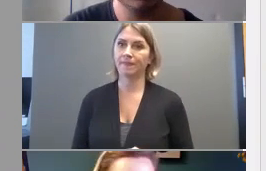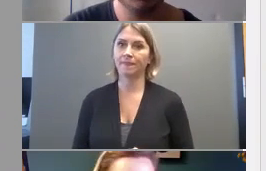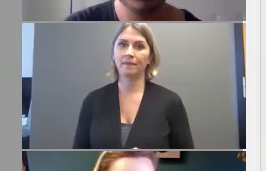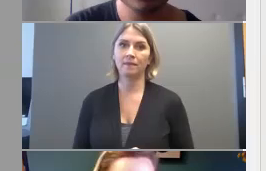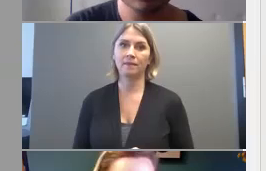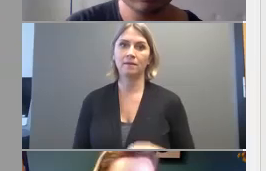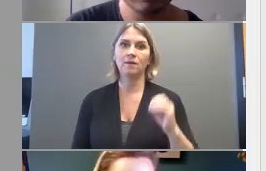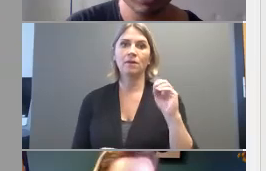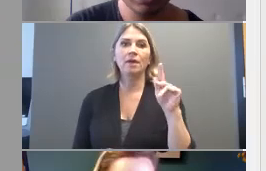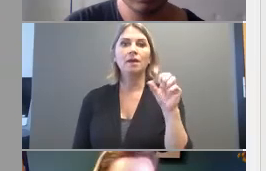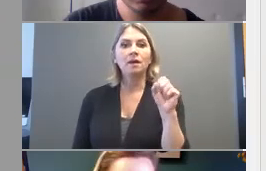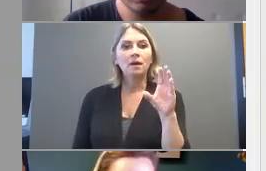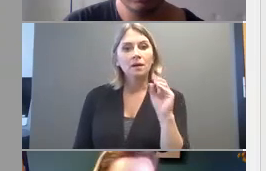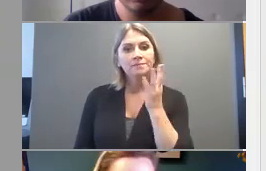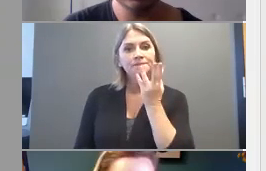Okay.